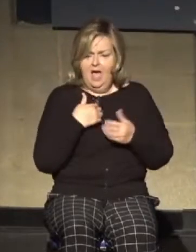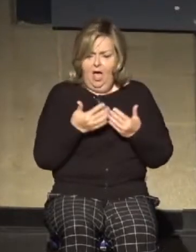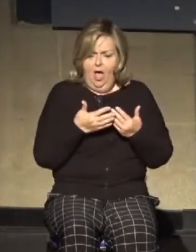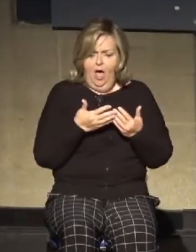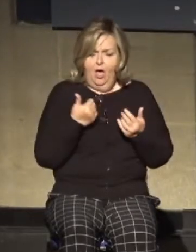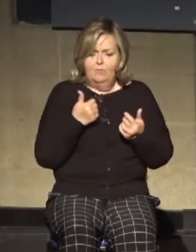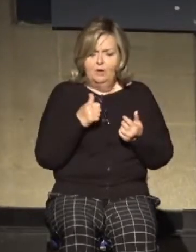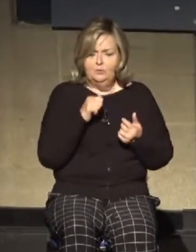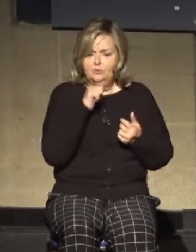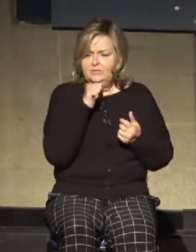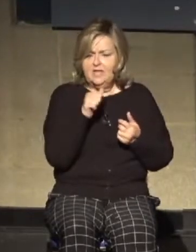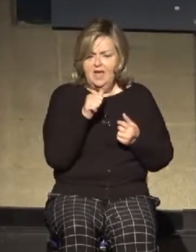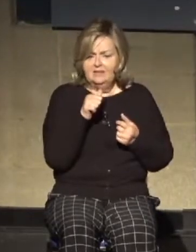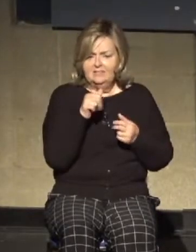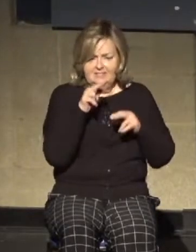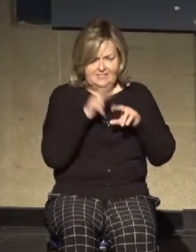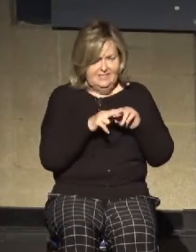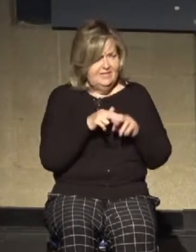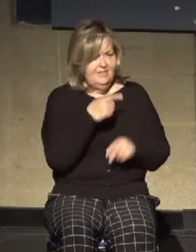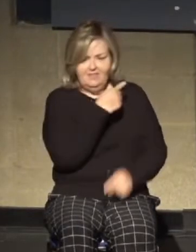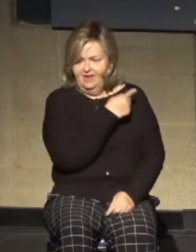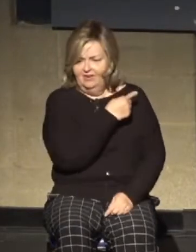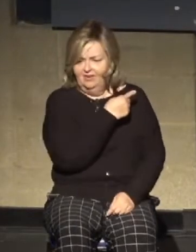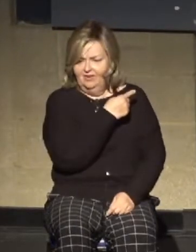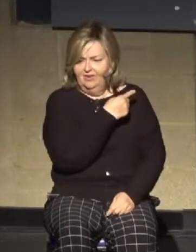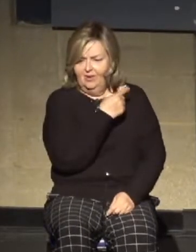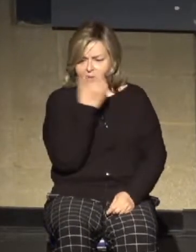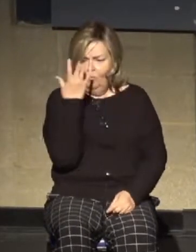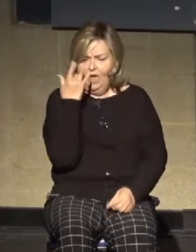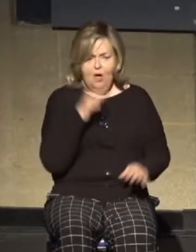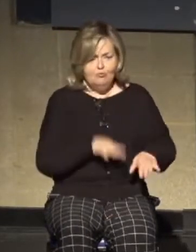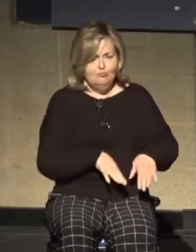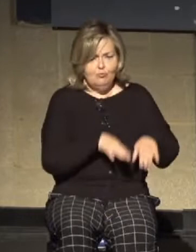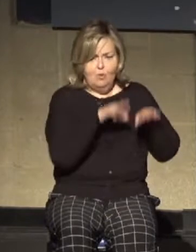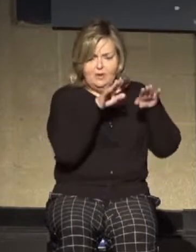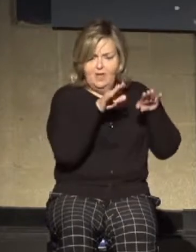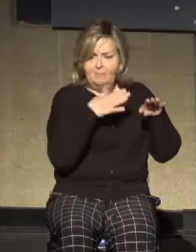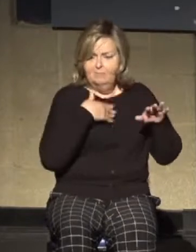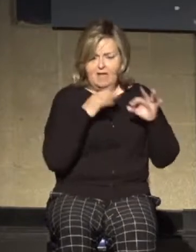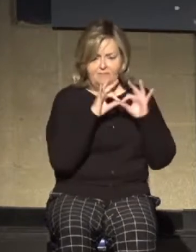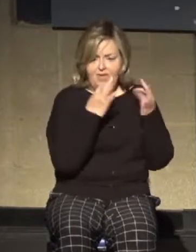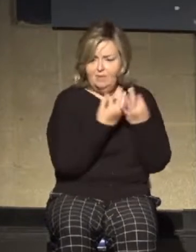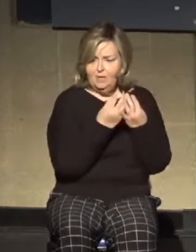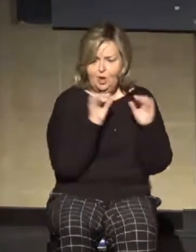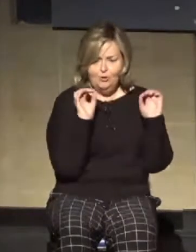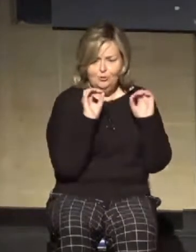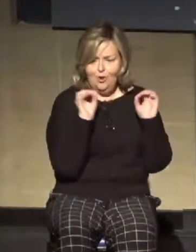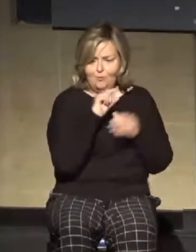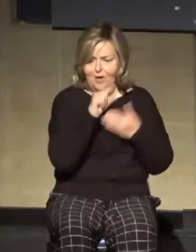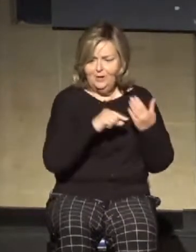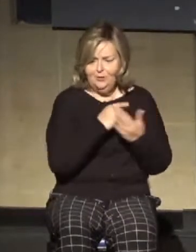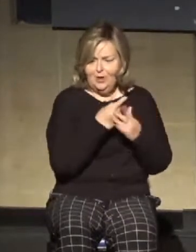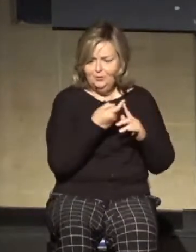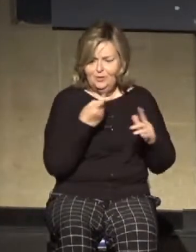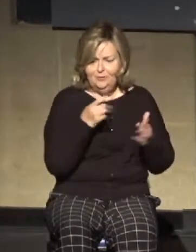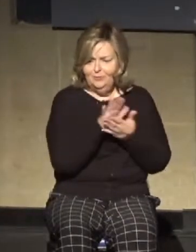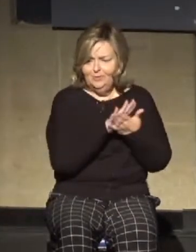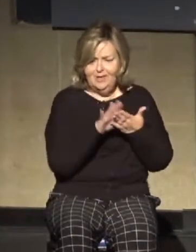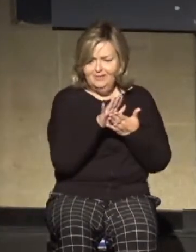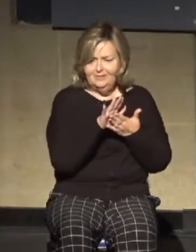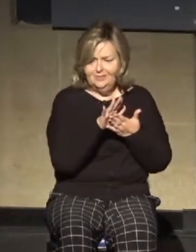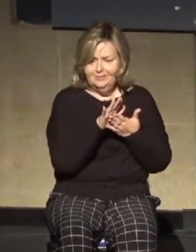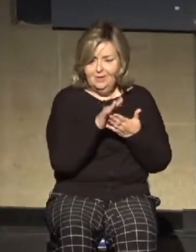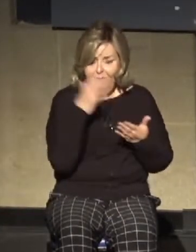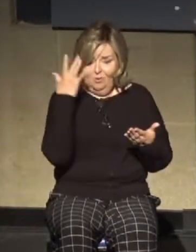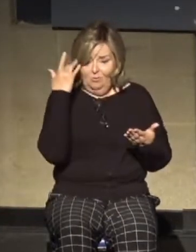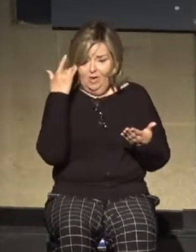almost wasn't in one of those seats. You see, growing up, I didn't know anyone in my family who had graduated from college.